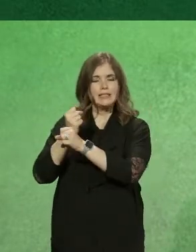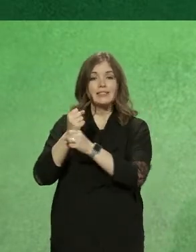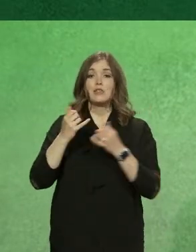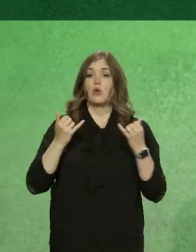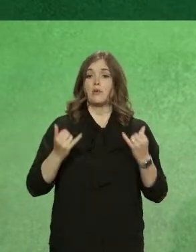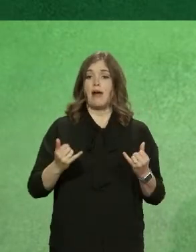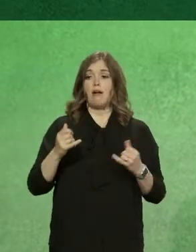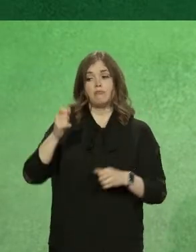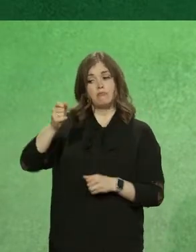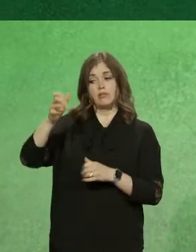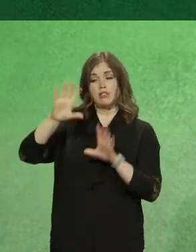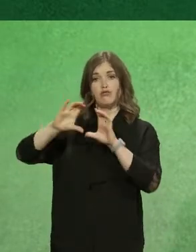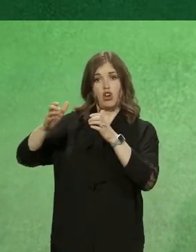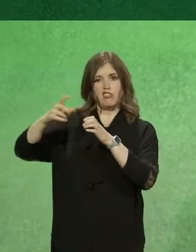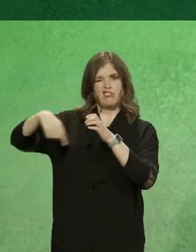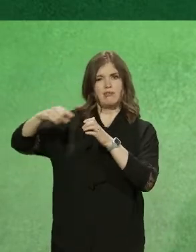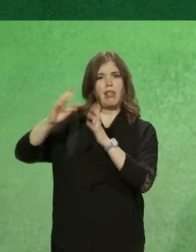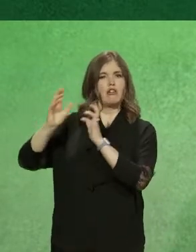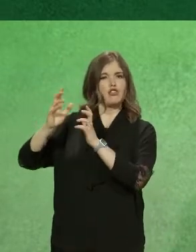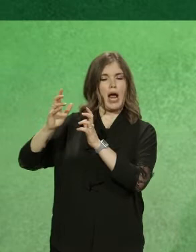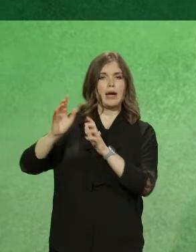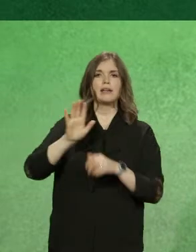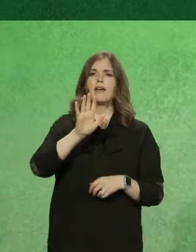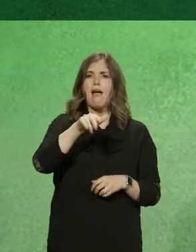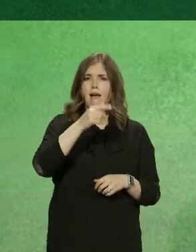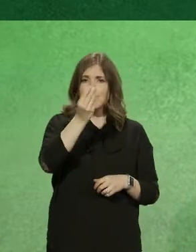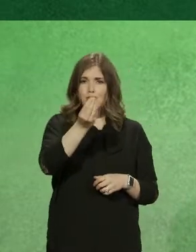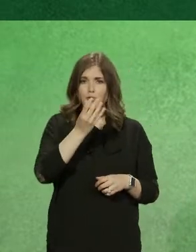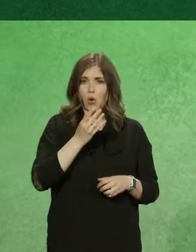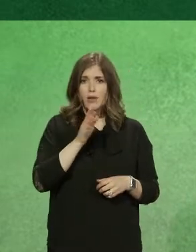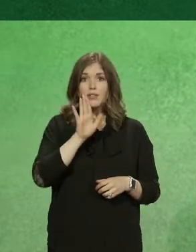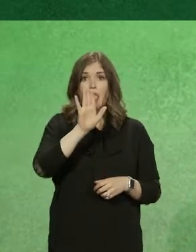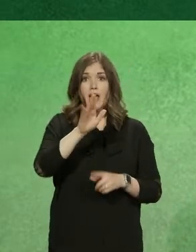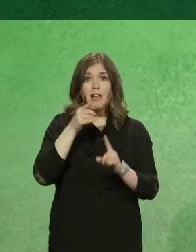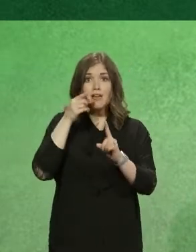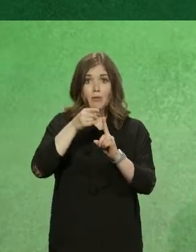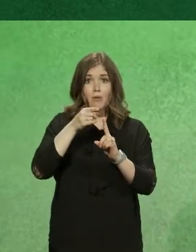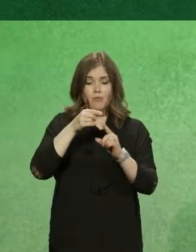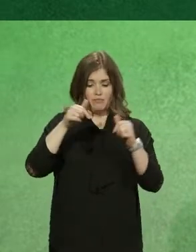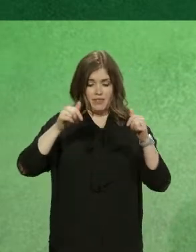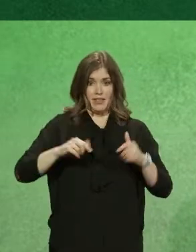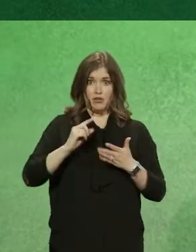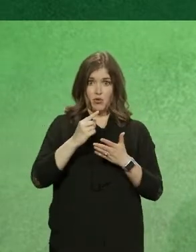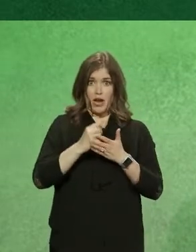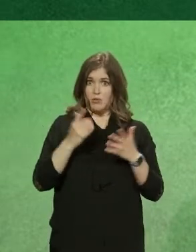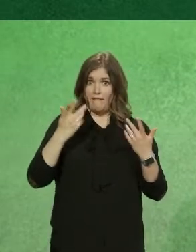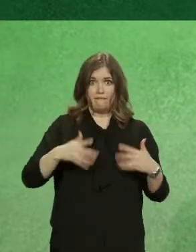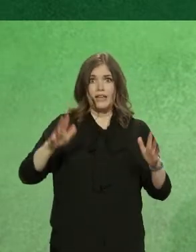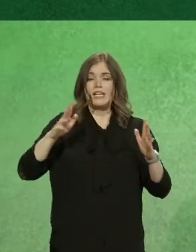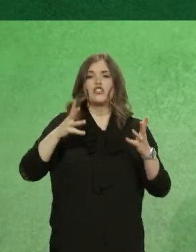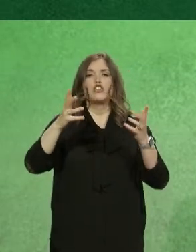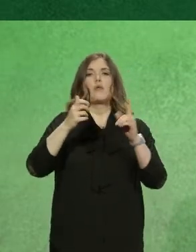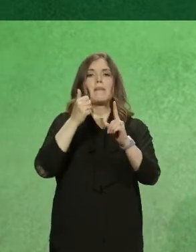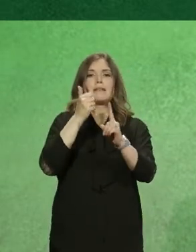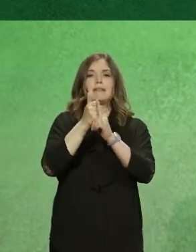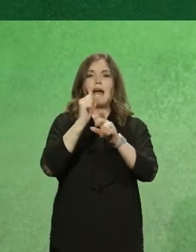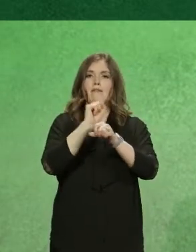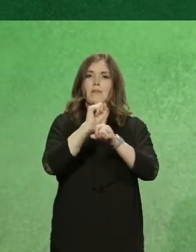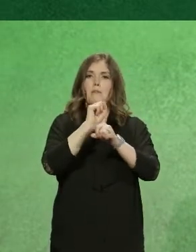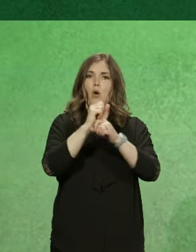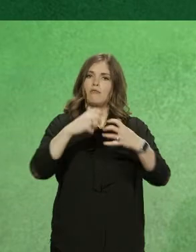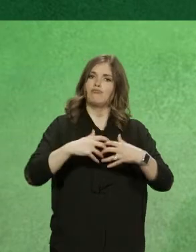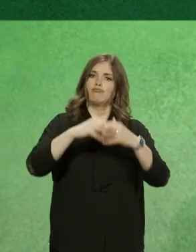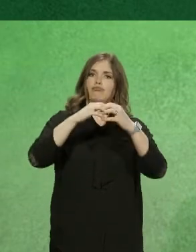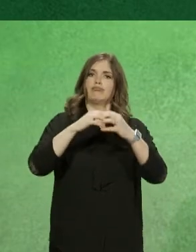judges to chat for a few minutes, Patty, you've told us that your goal after graduation is to be self-employed and start your